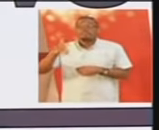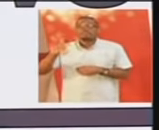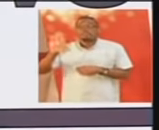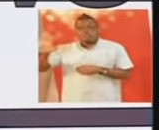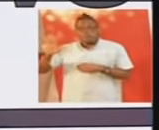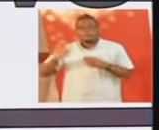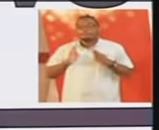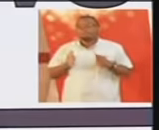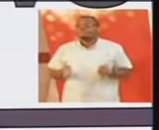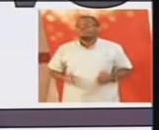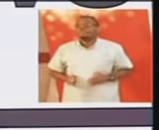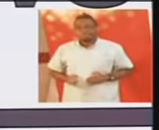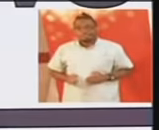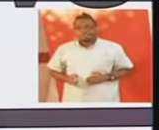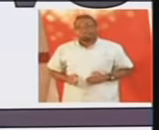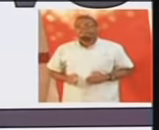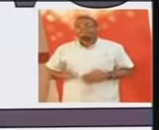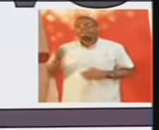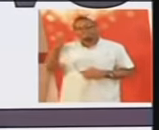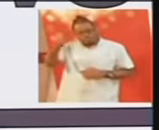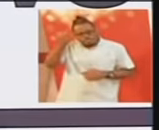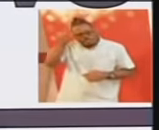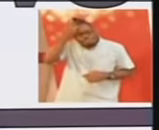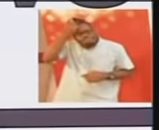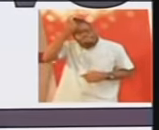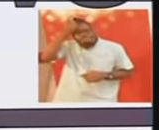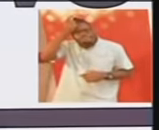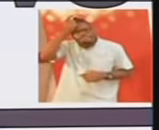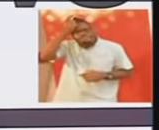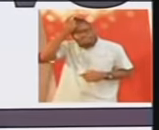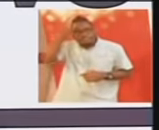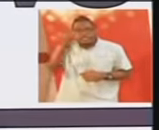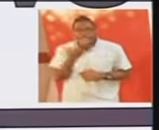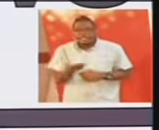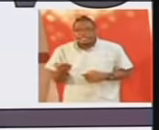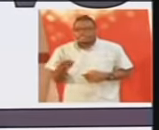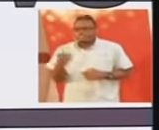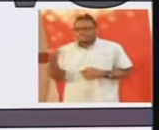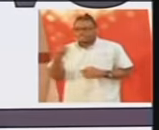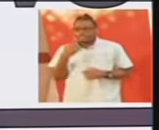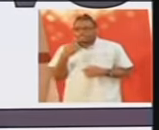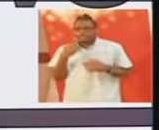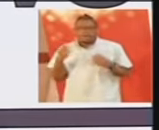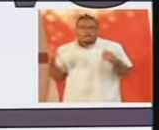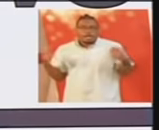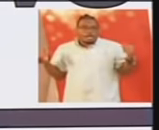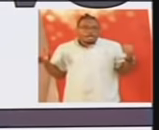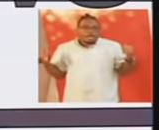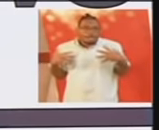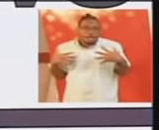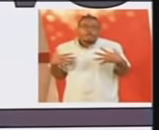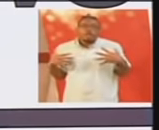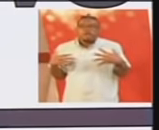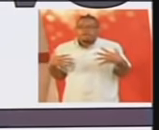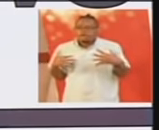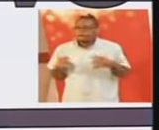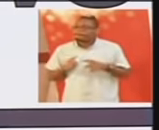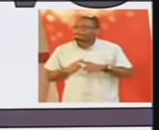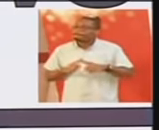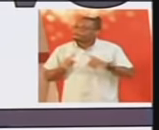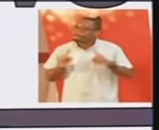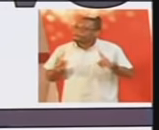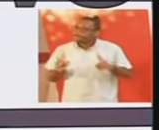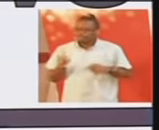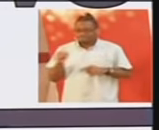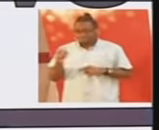I understand that the things that I am saying sound harsh, but the things that I have seen are